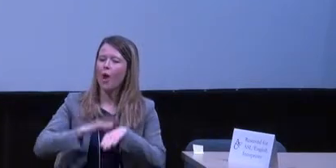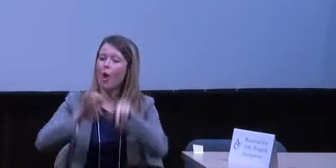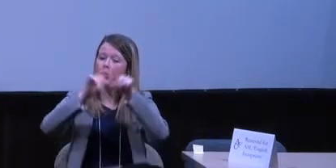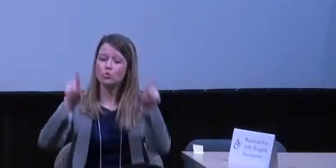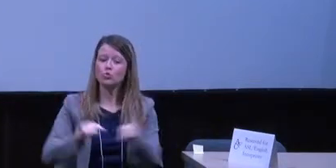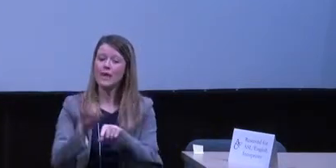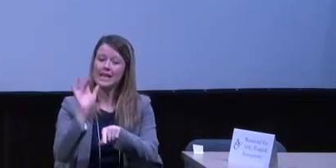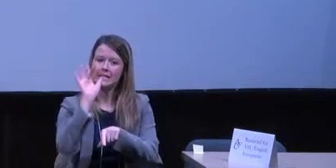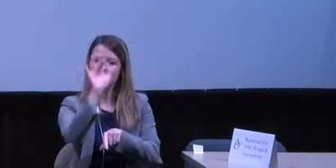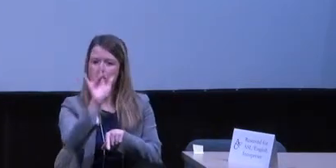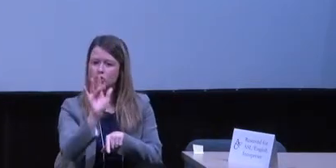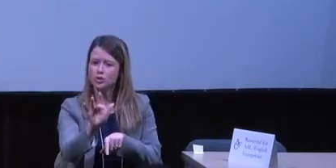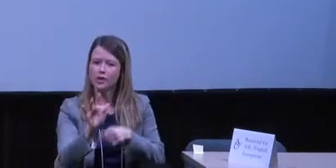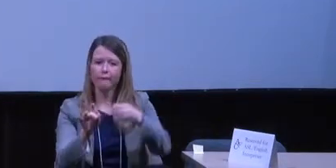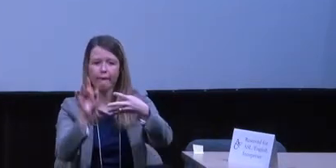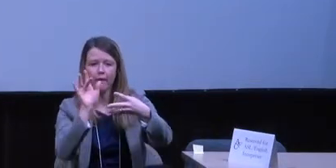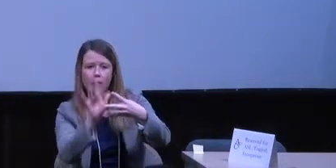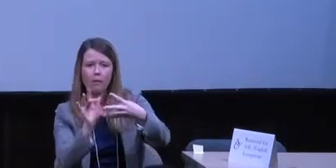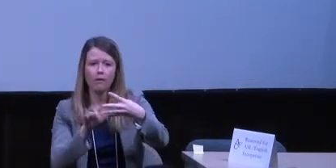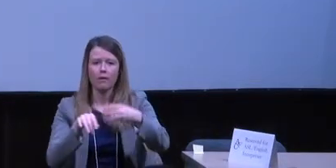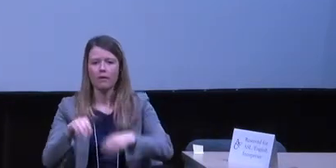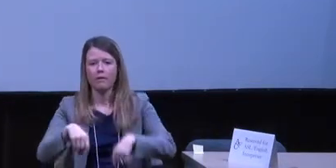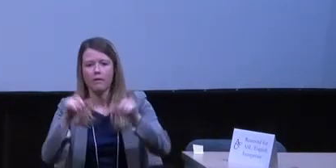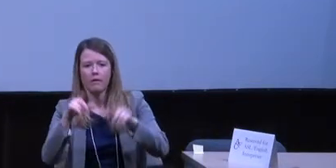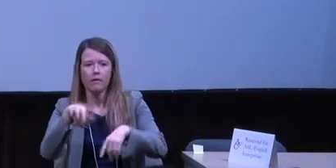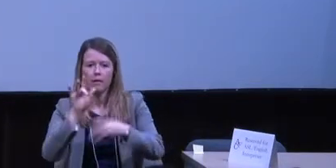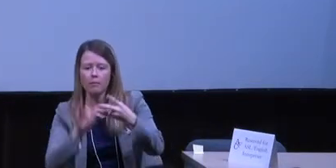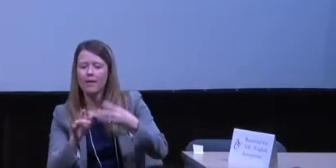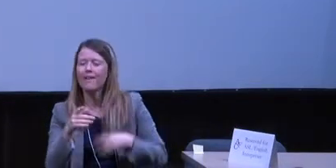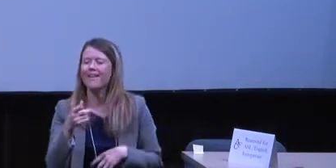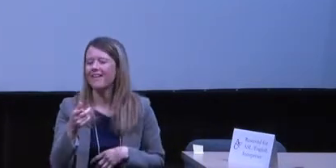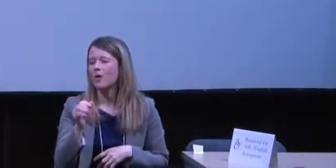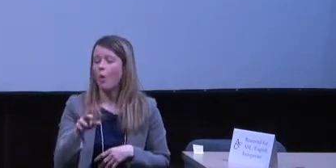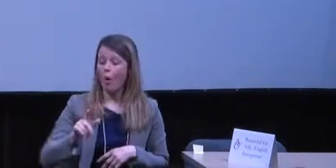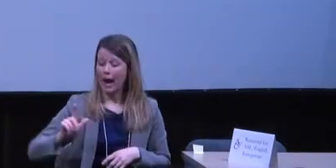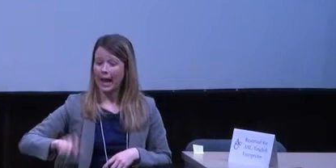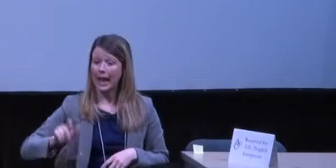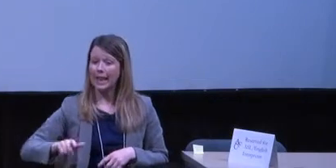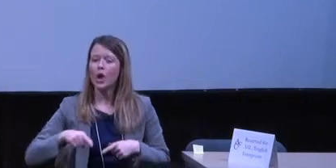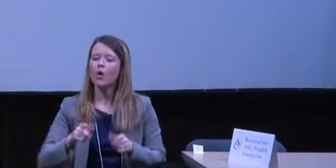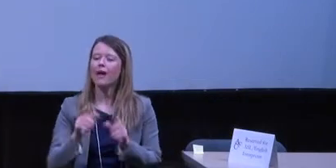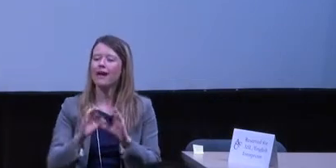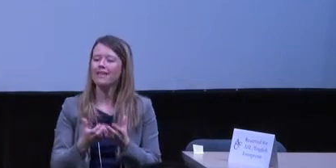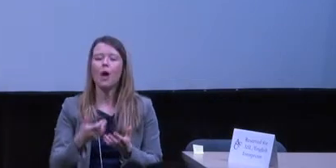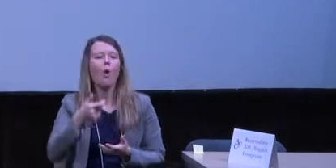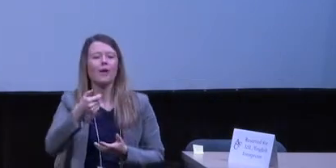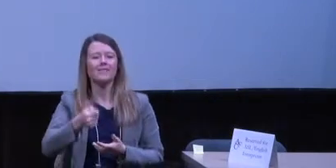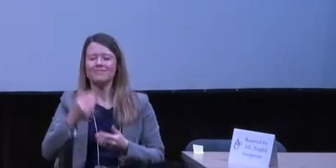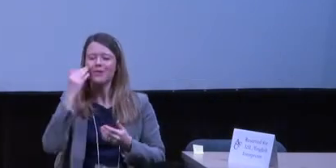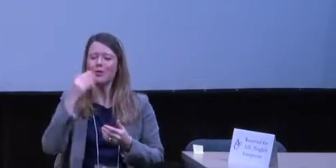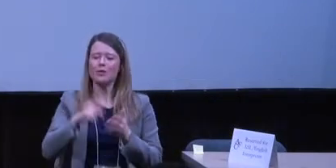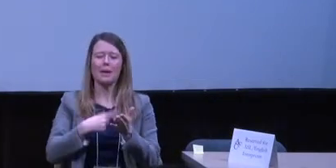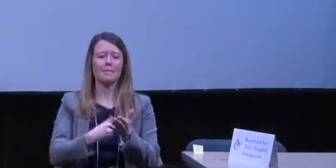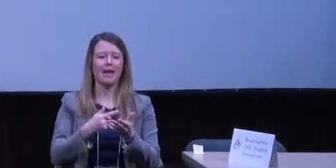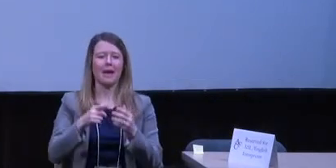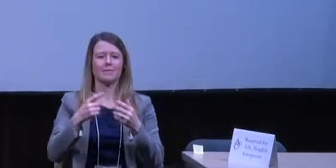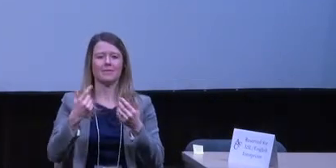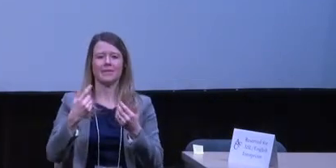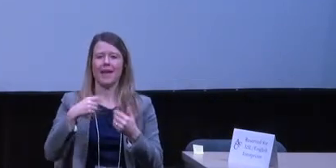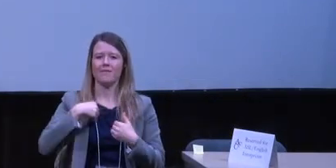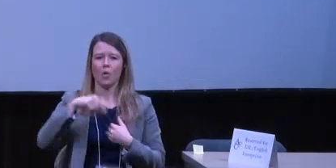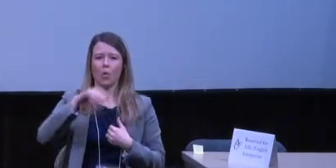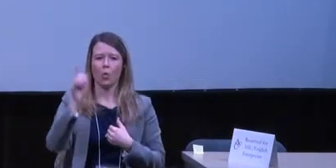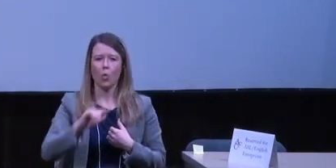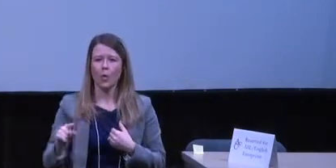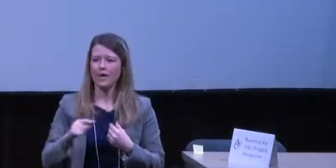such as clickers. I don't know if anybody in here uses clickers for class, so interactive quizzes within your guys' approach for